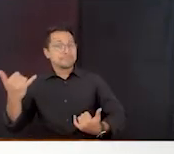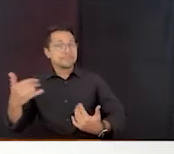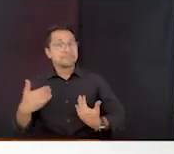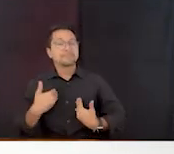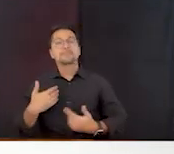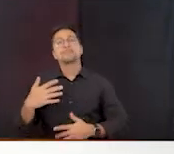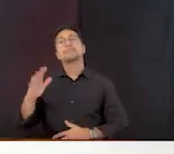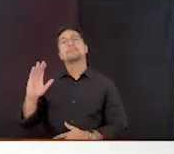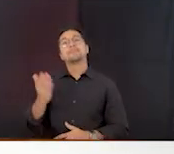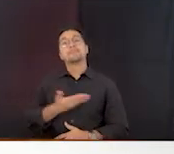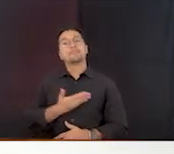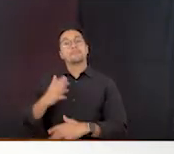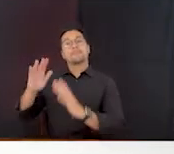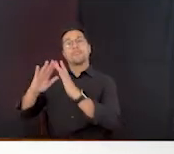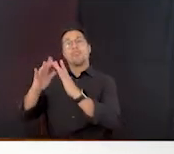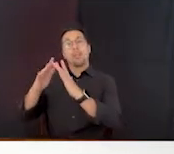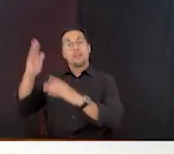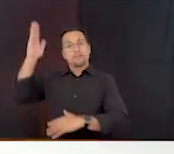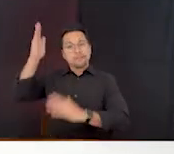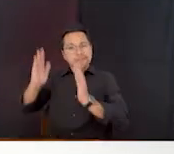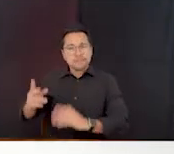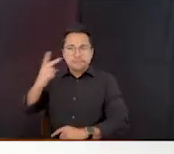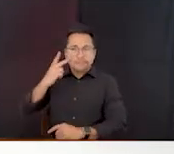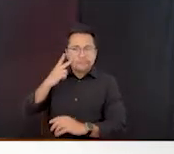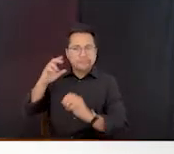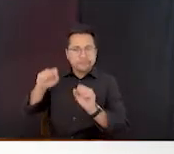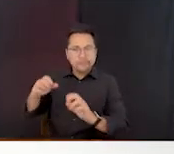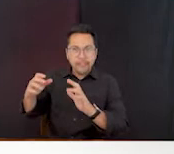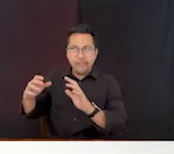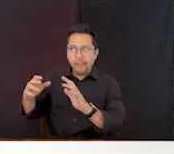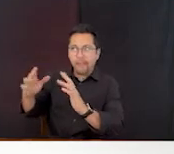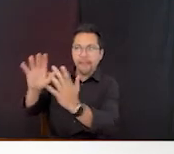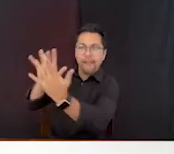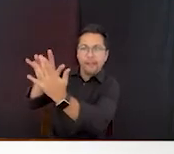OAS, and I've been with this organization since freshman year.